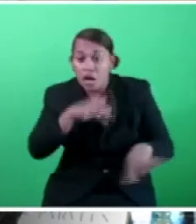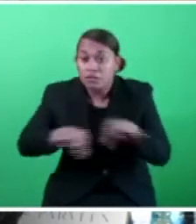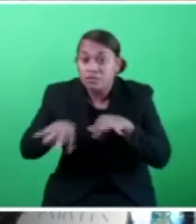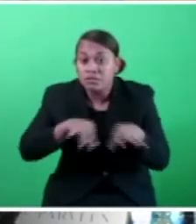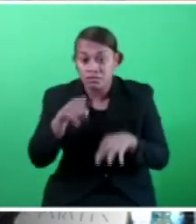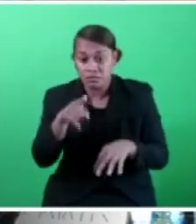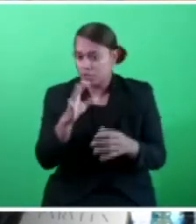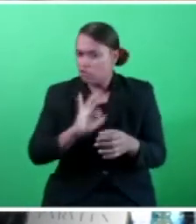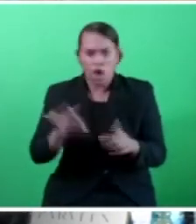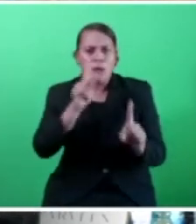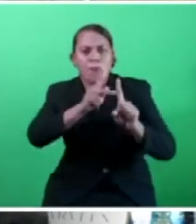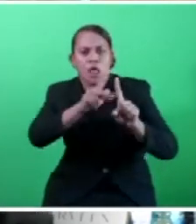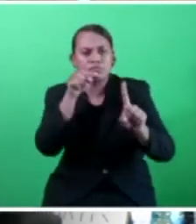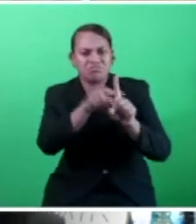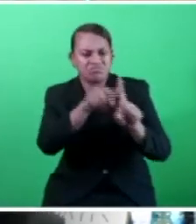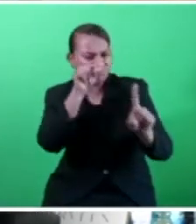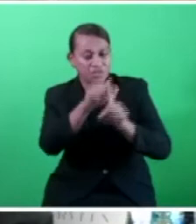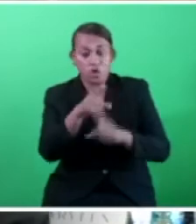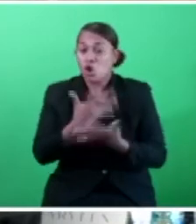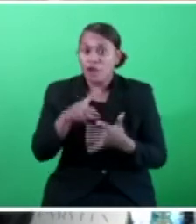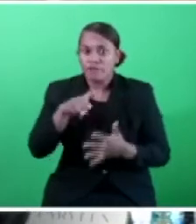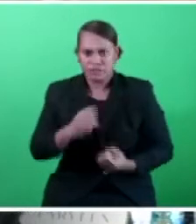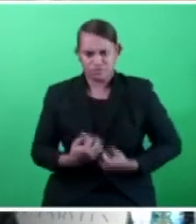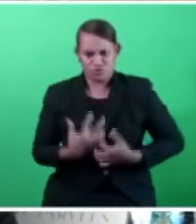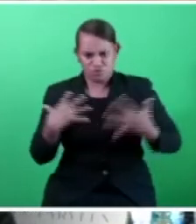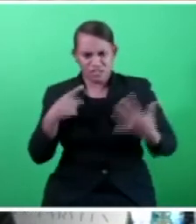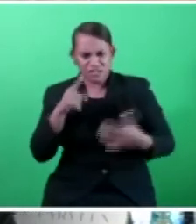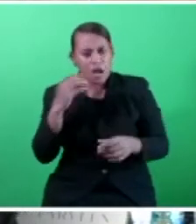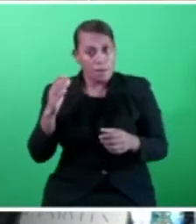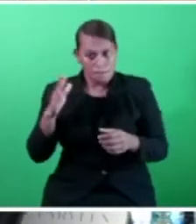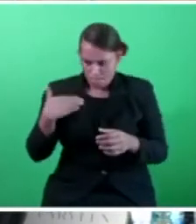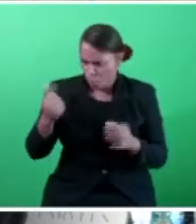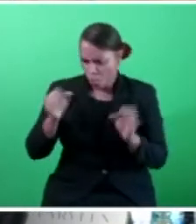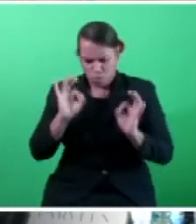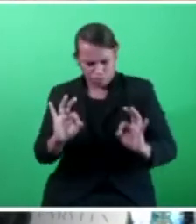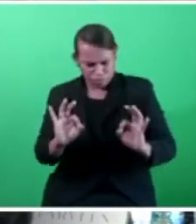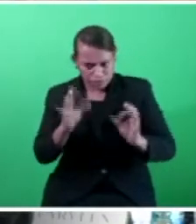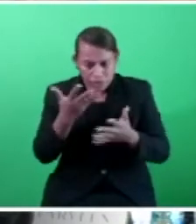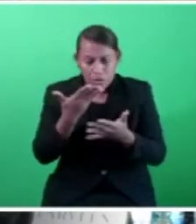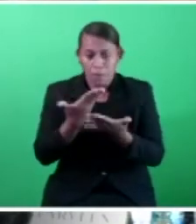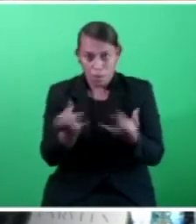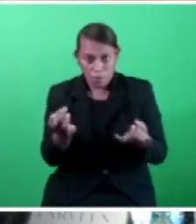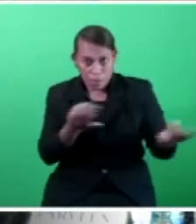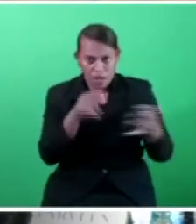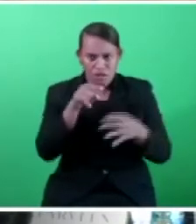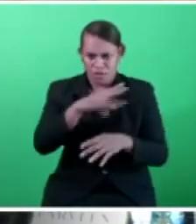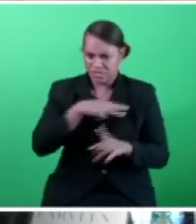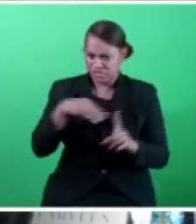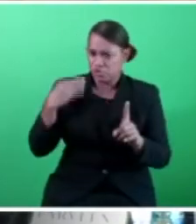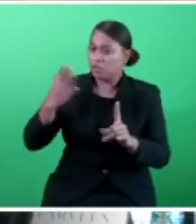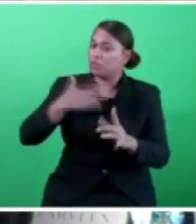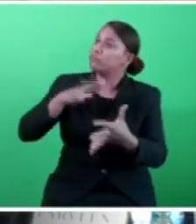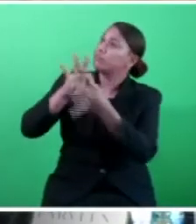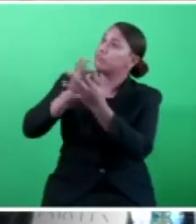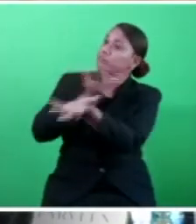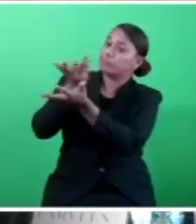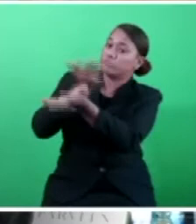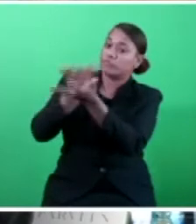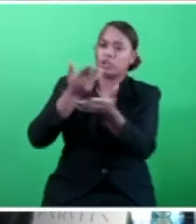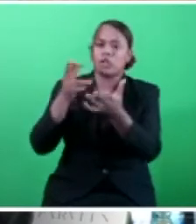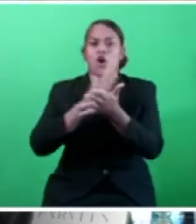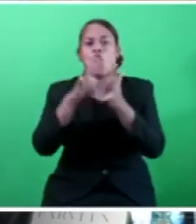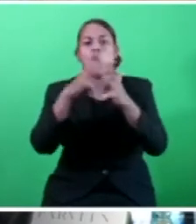political. They are well thought out by our experts within the ministry in consultation with WHO, and is based on evidence